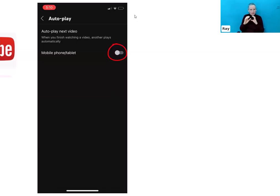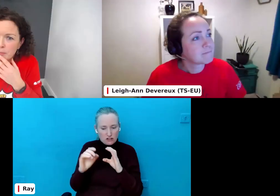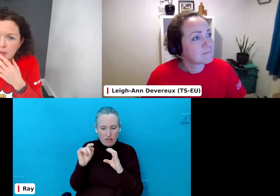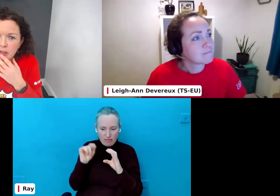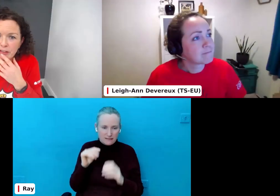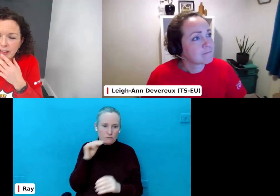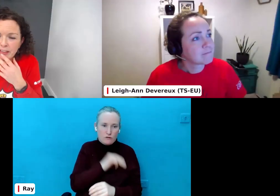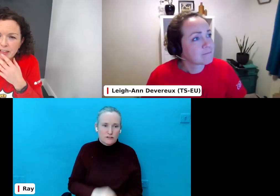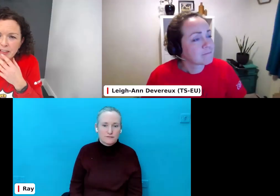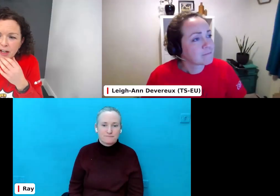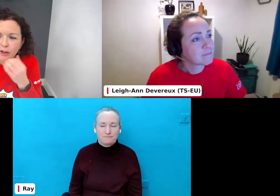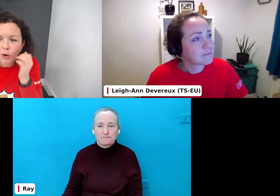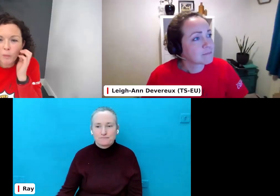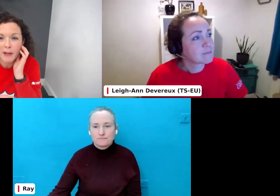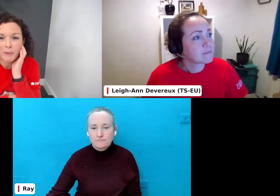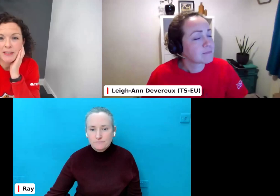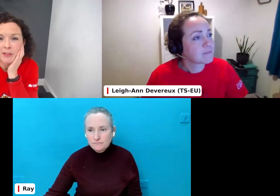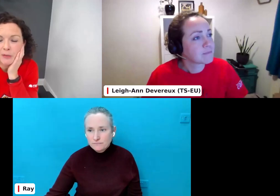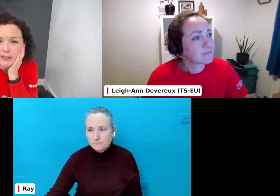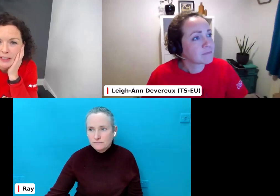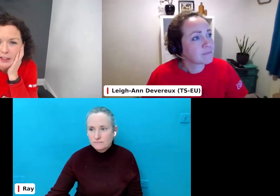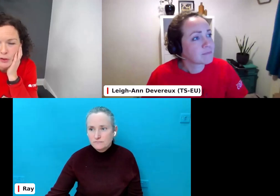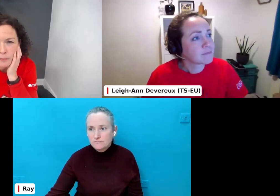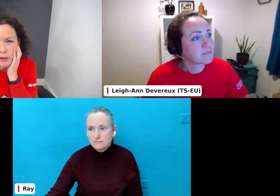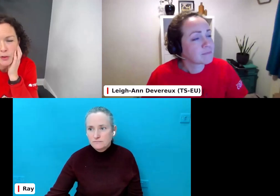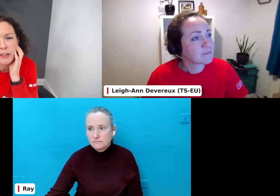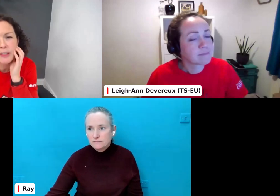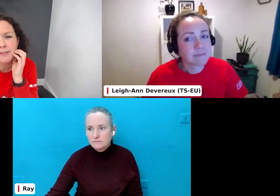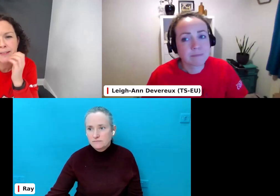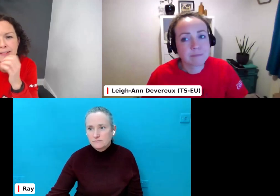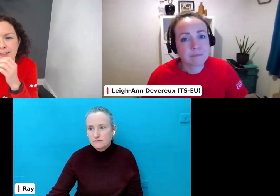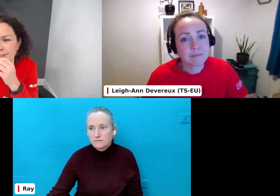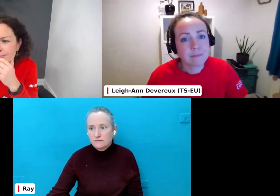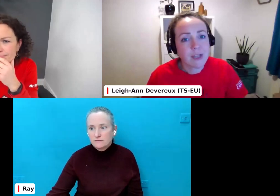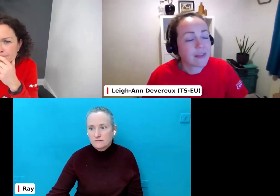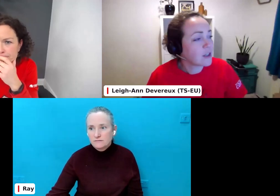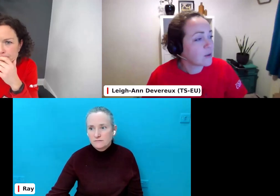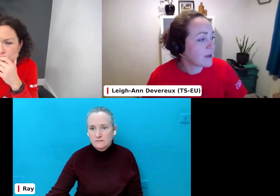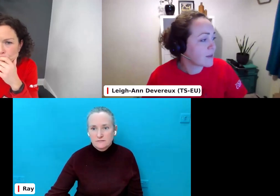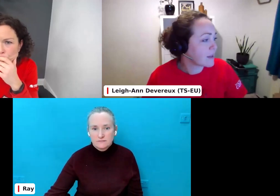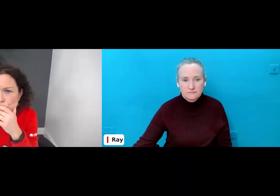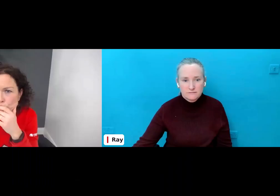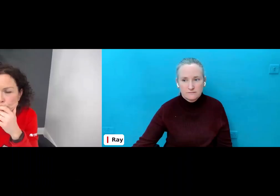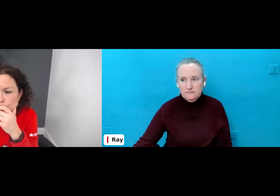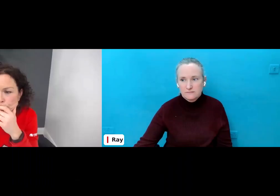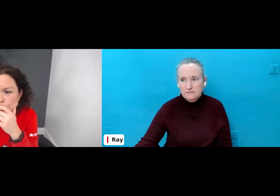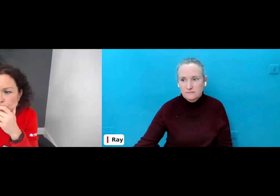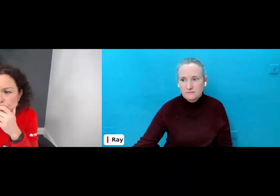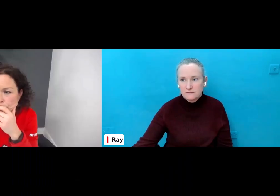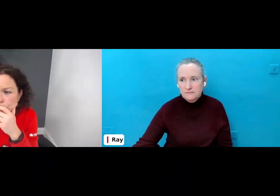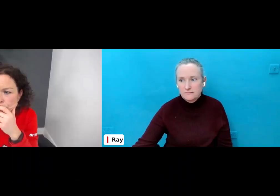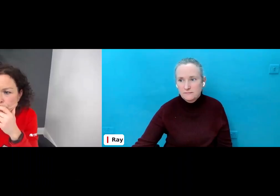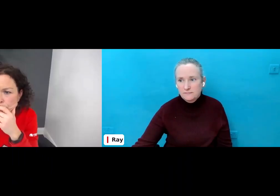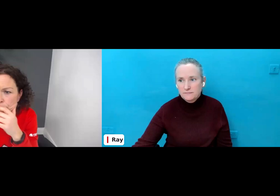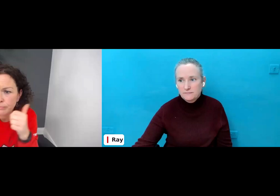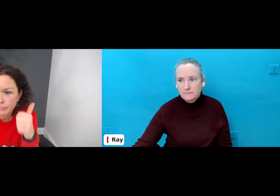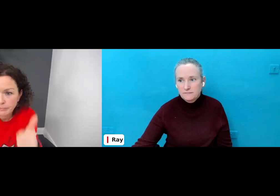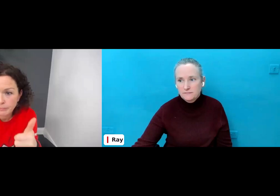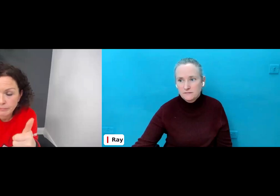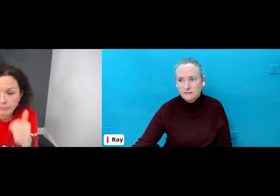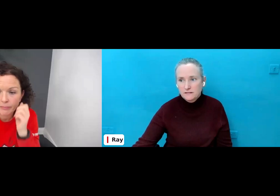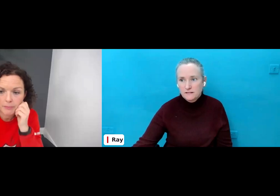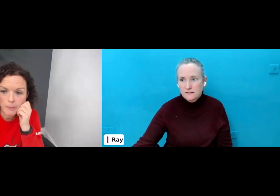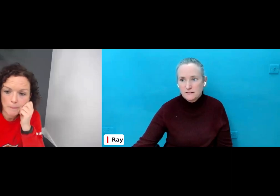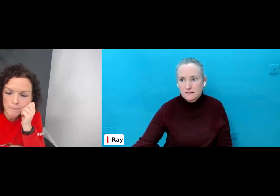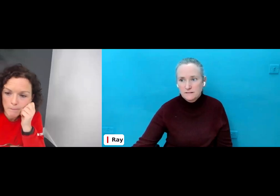I'll just stop sharing that. I hope that was of use that YouTube tutorial. I think it was. think Tara was very happy with the answer